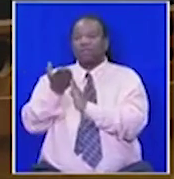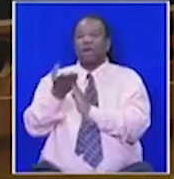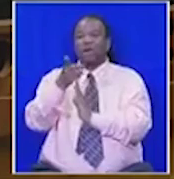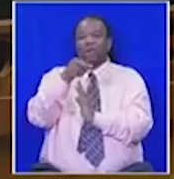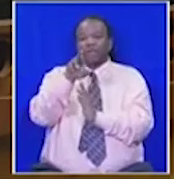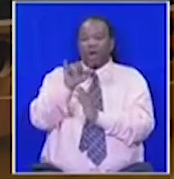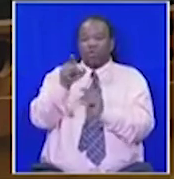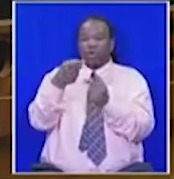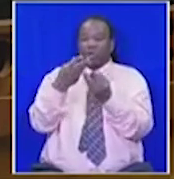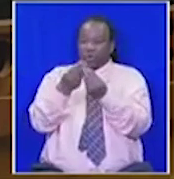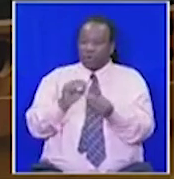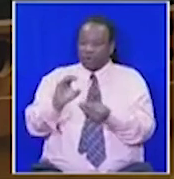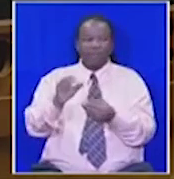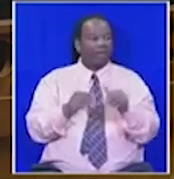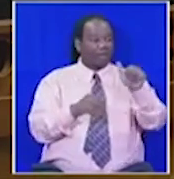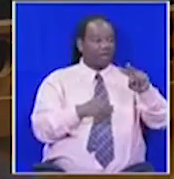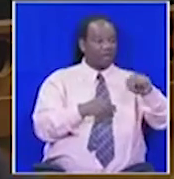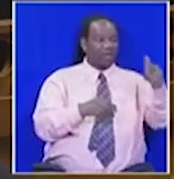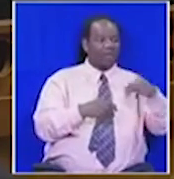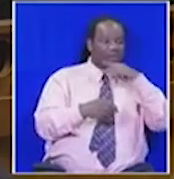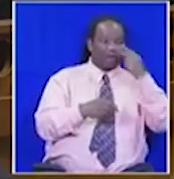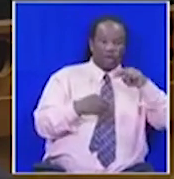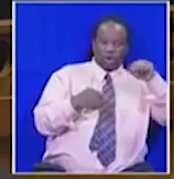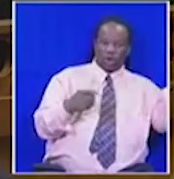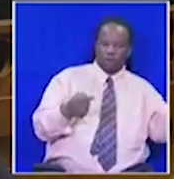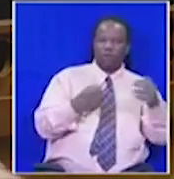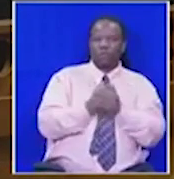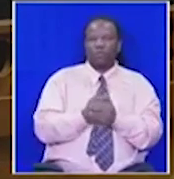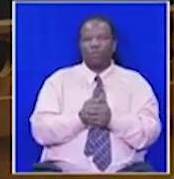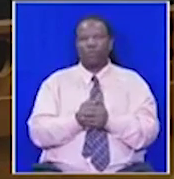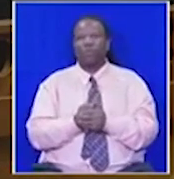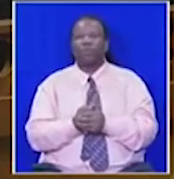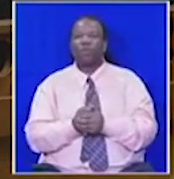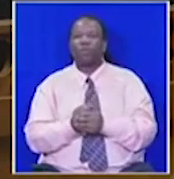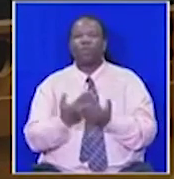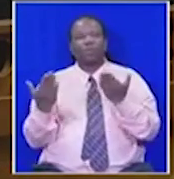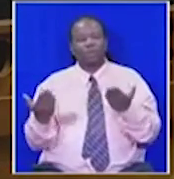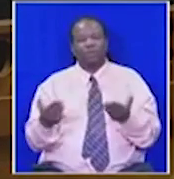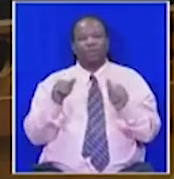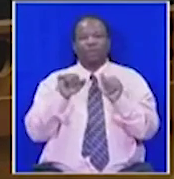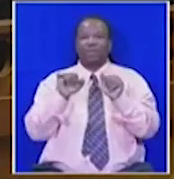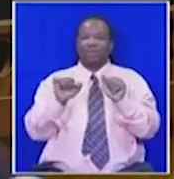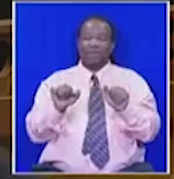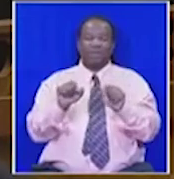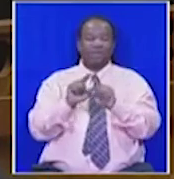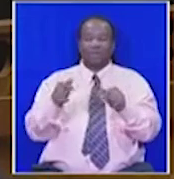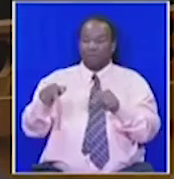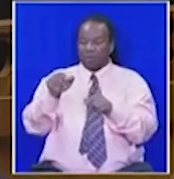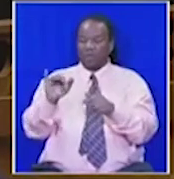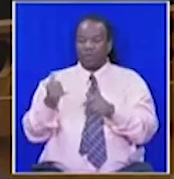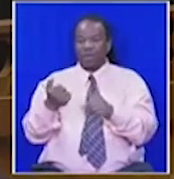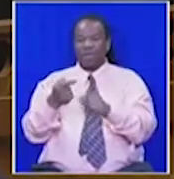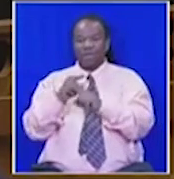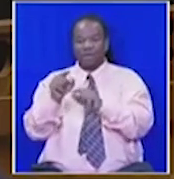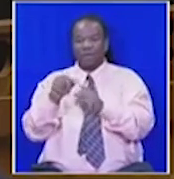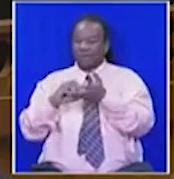relief, but the ANC voted against increasing drought relief. This was a first step in